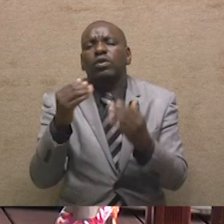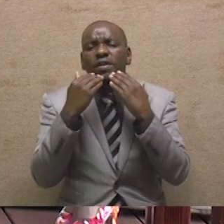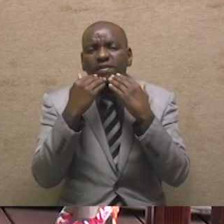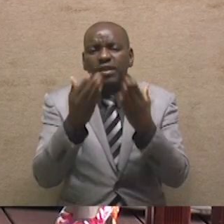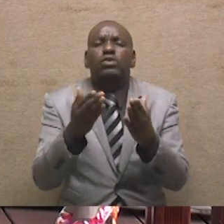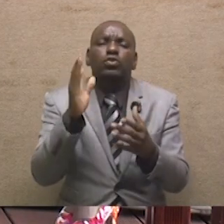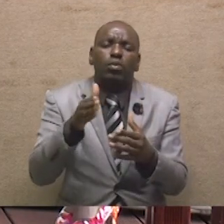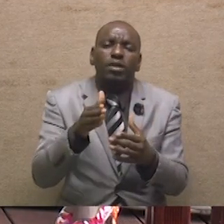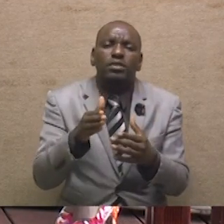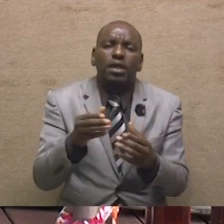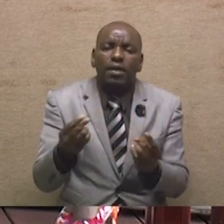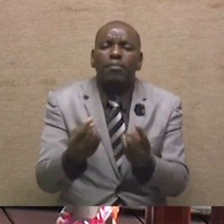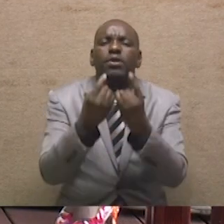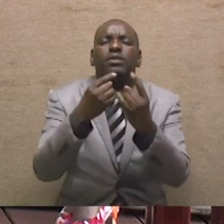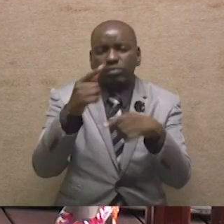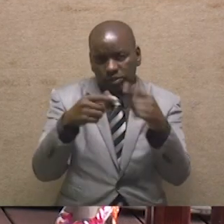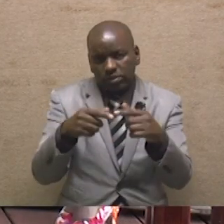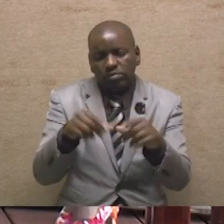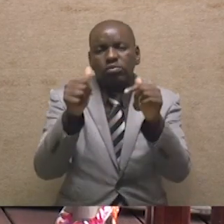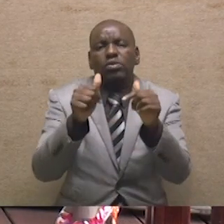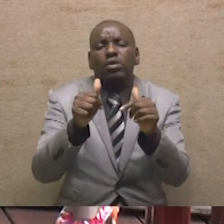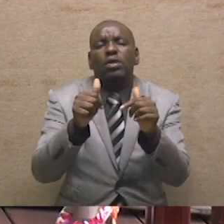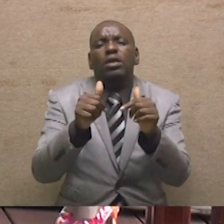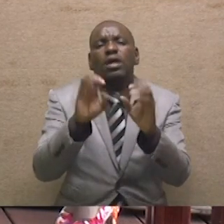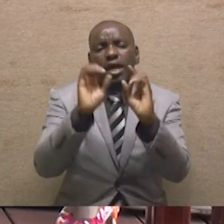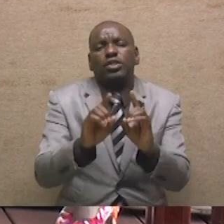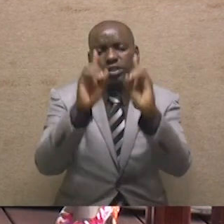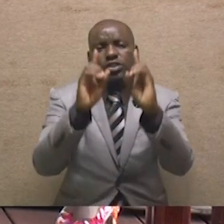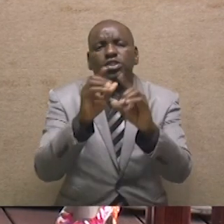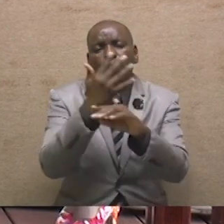the shortage in schools. Thank you so much. Let's meet in the